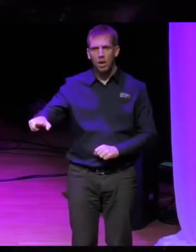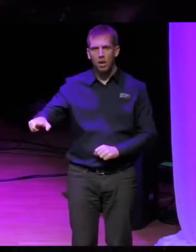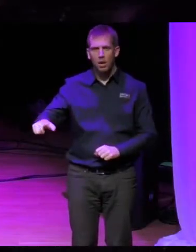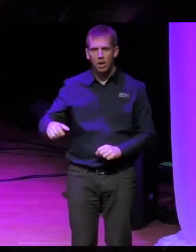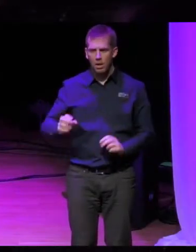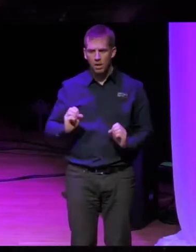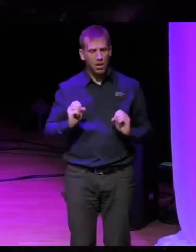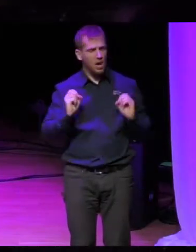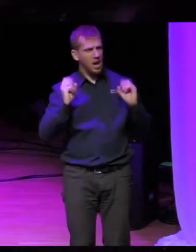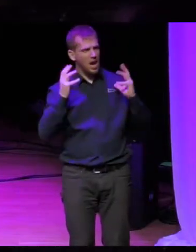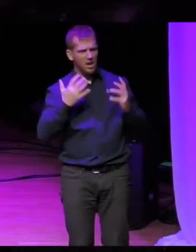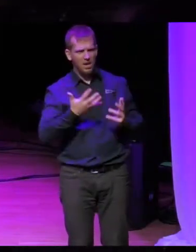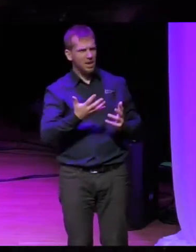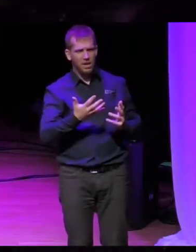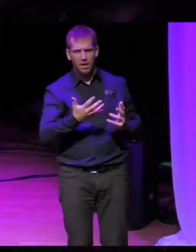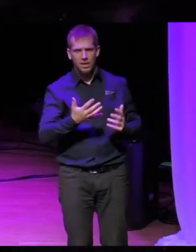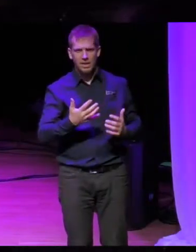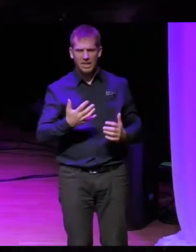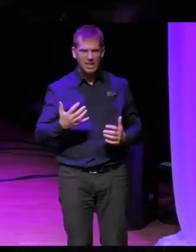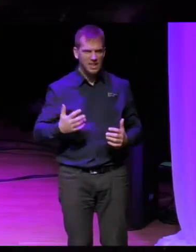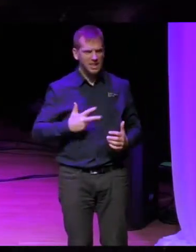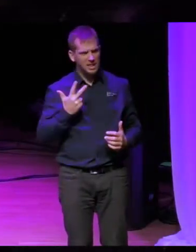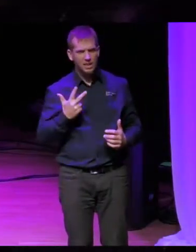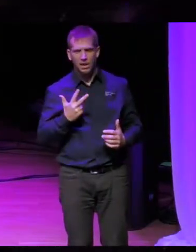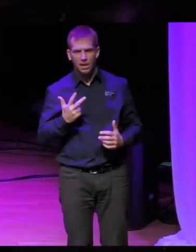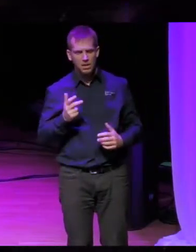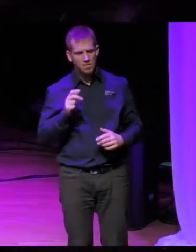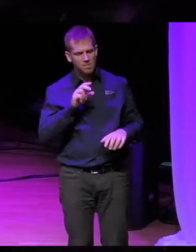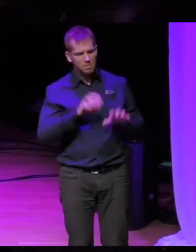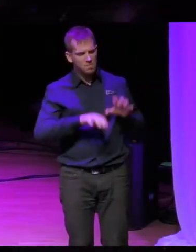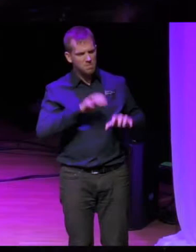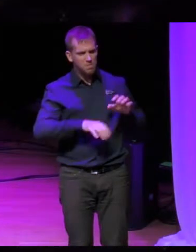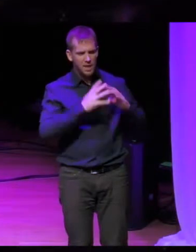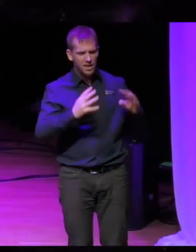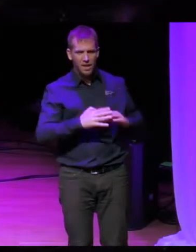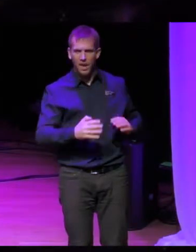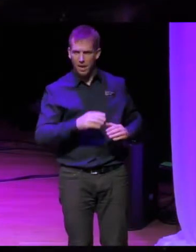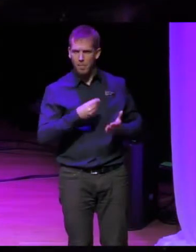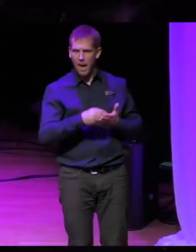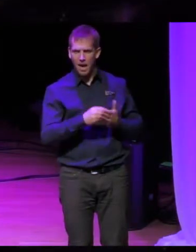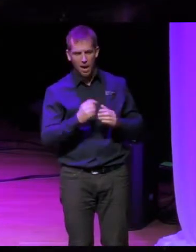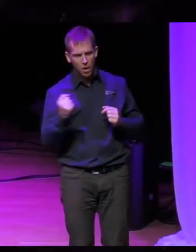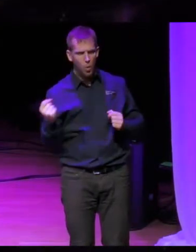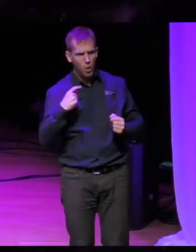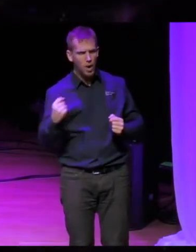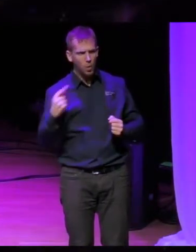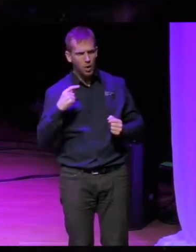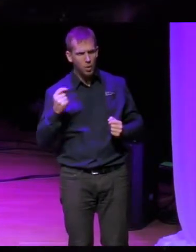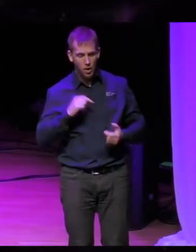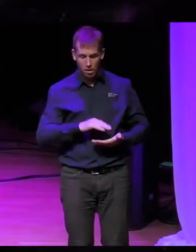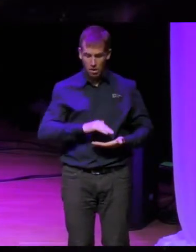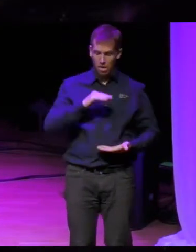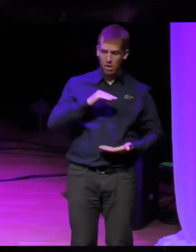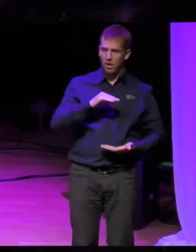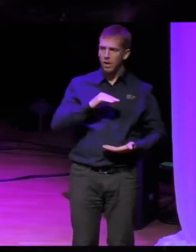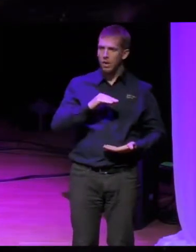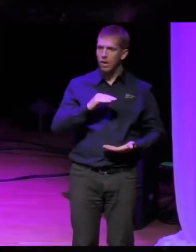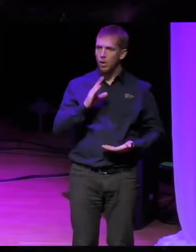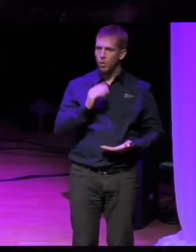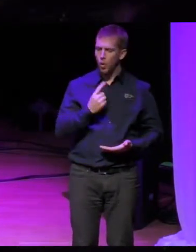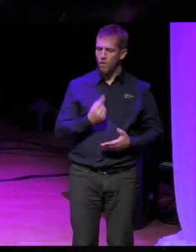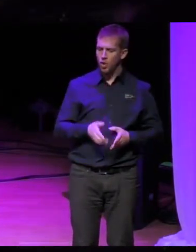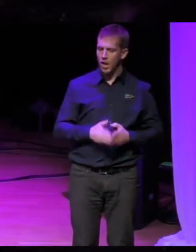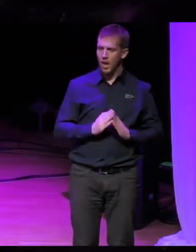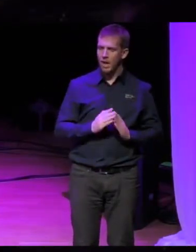so upset who went on our website and gave money. And I think that first weekend was when we first realized